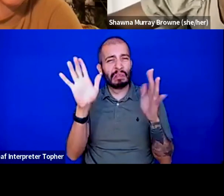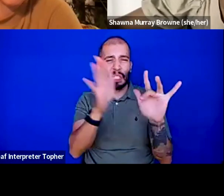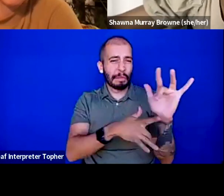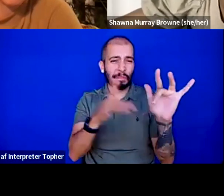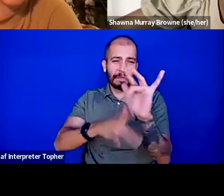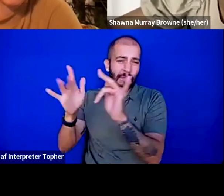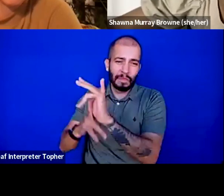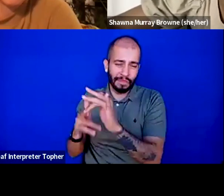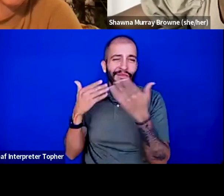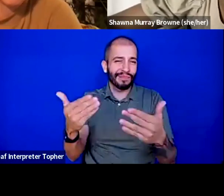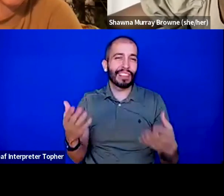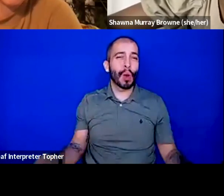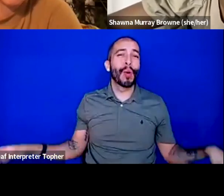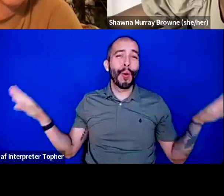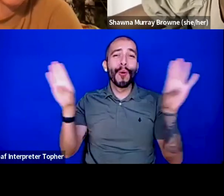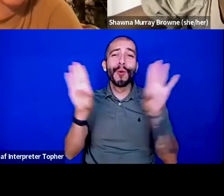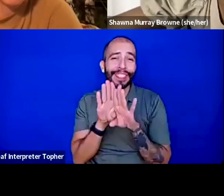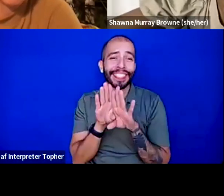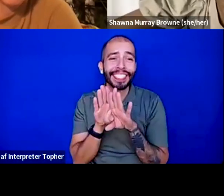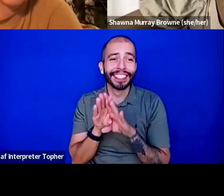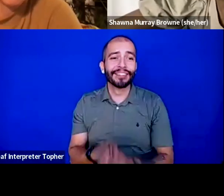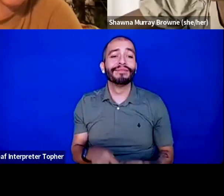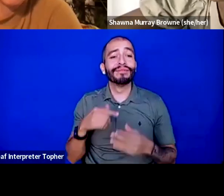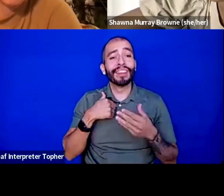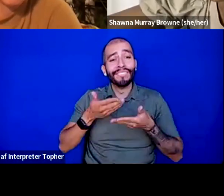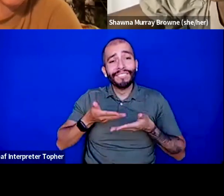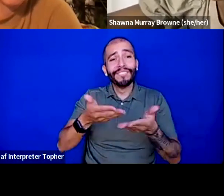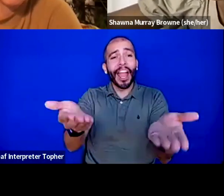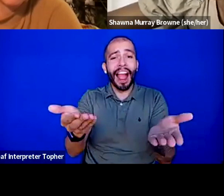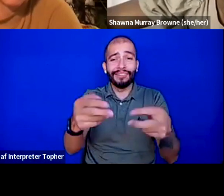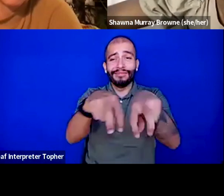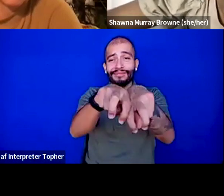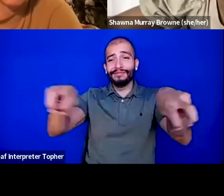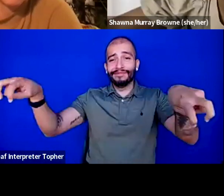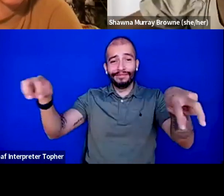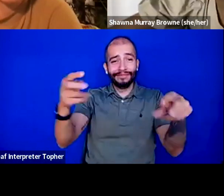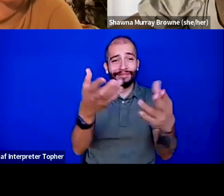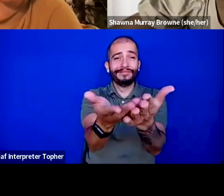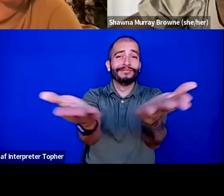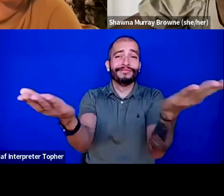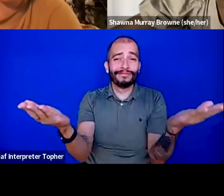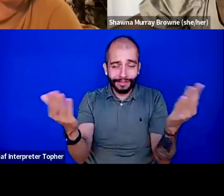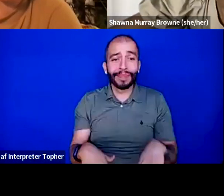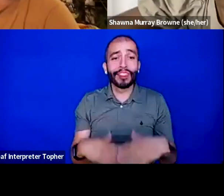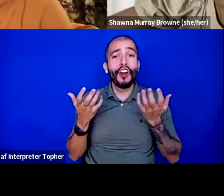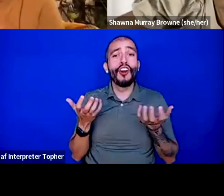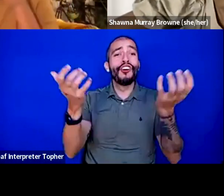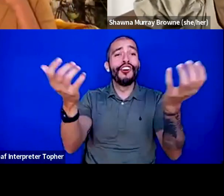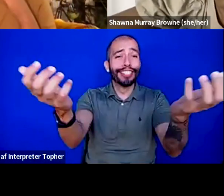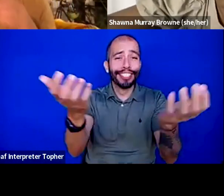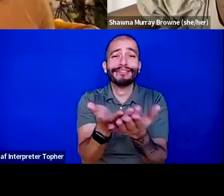I invite all the panelists and our audience members to our community to share if there are